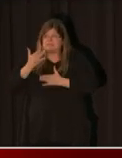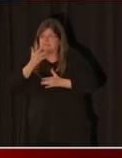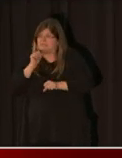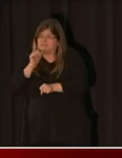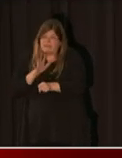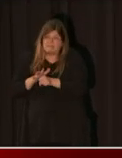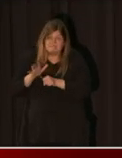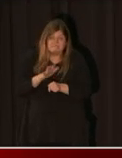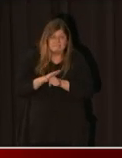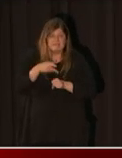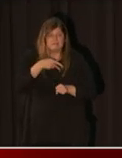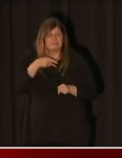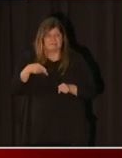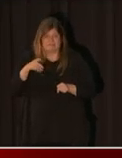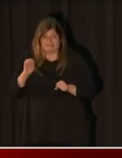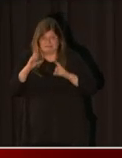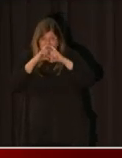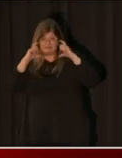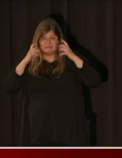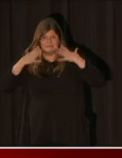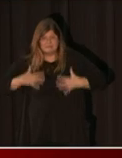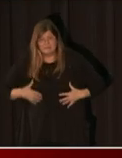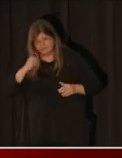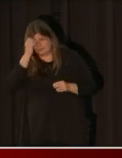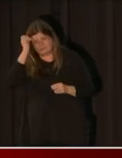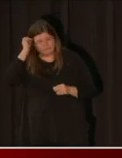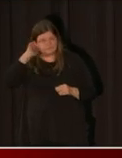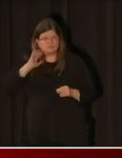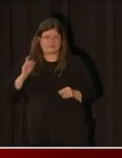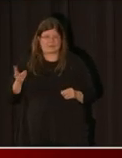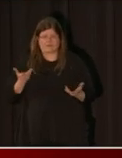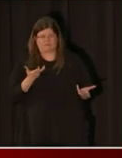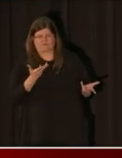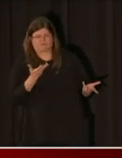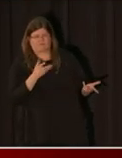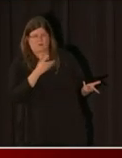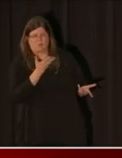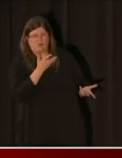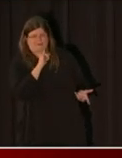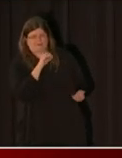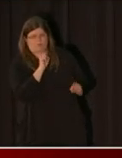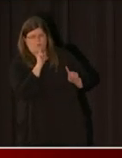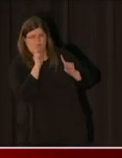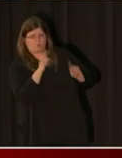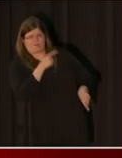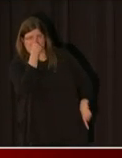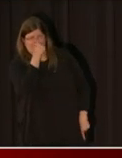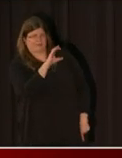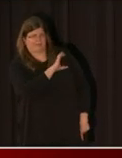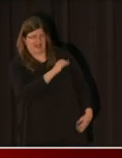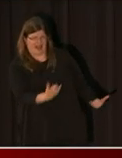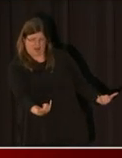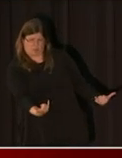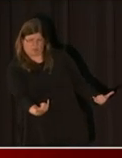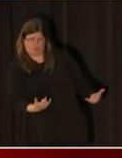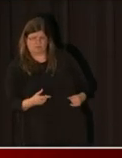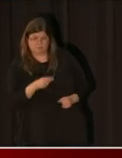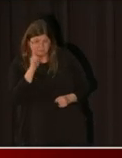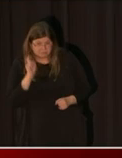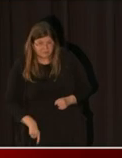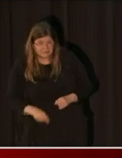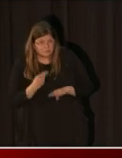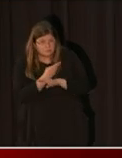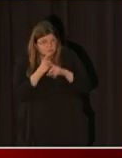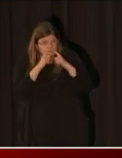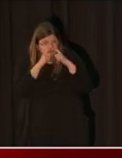Well, what is the order right now for them if they're just out patrolling in their cars? Do they have to wear a mask?